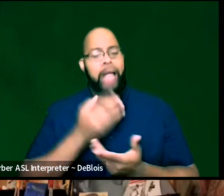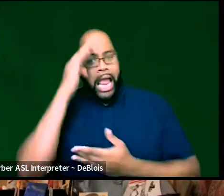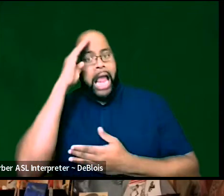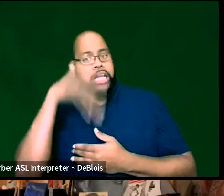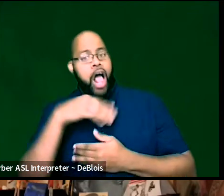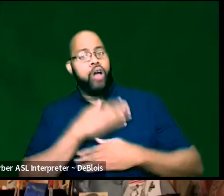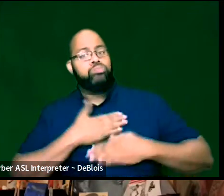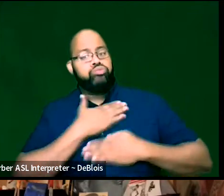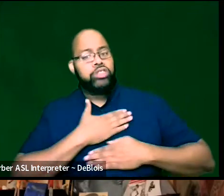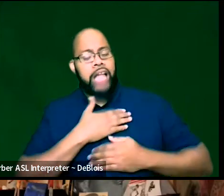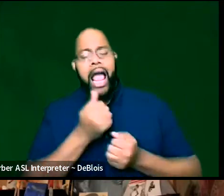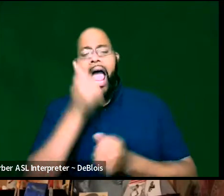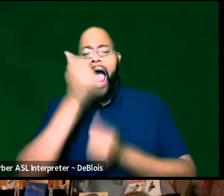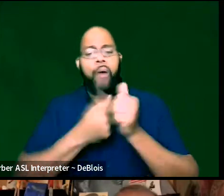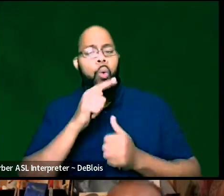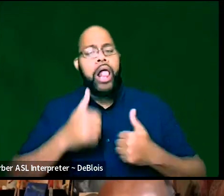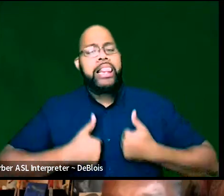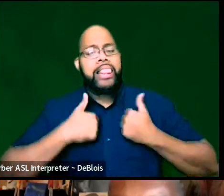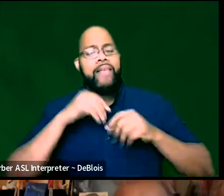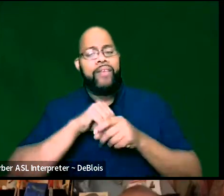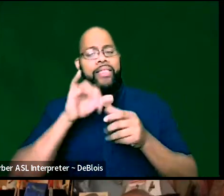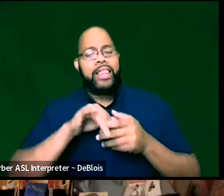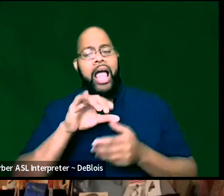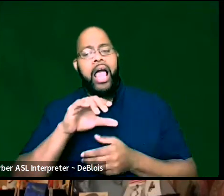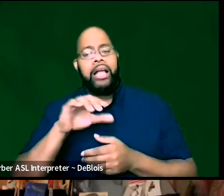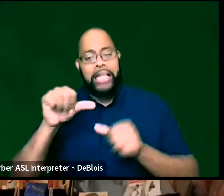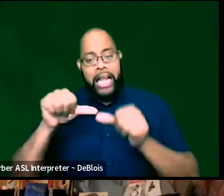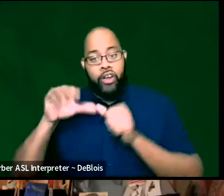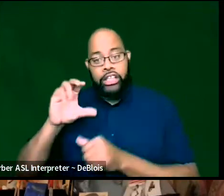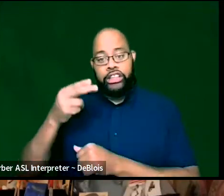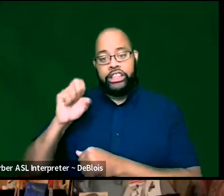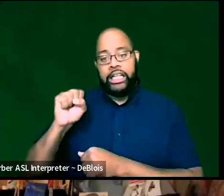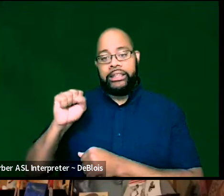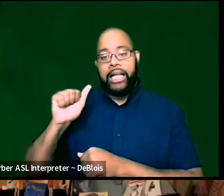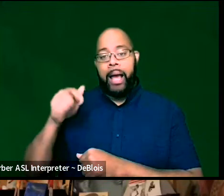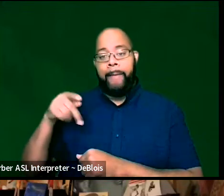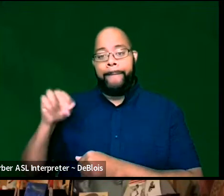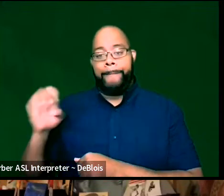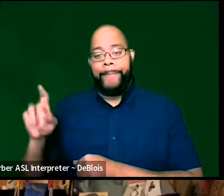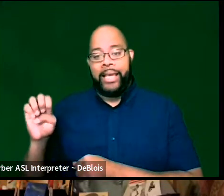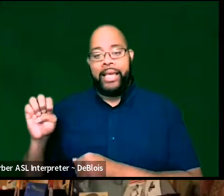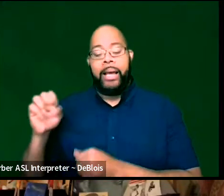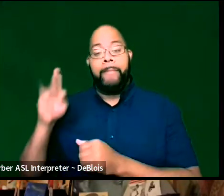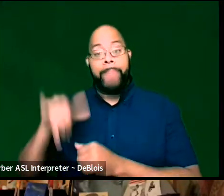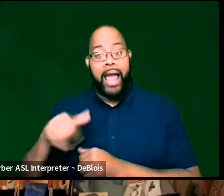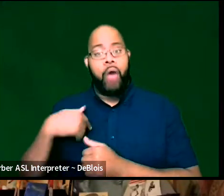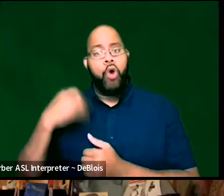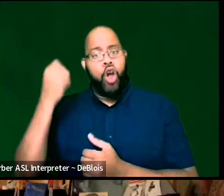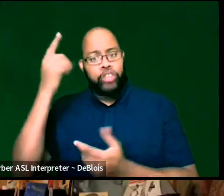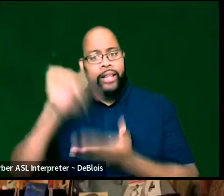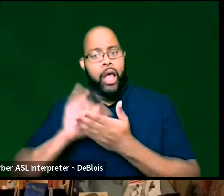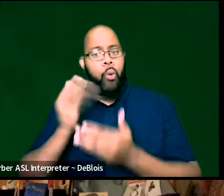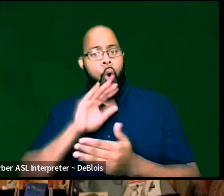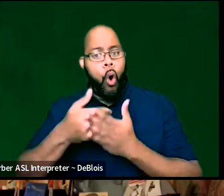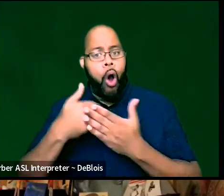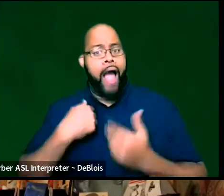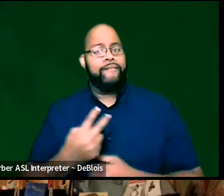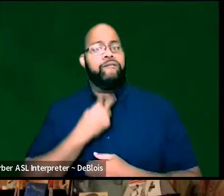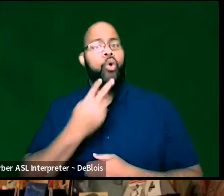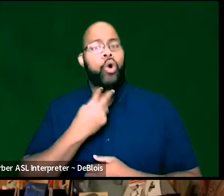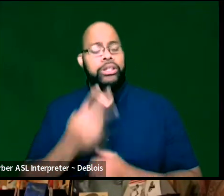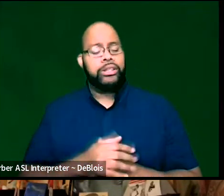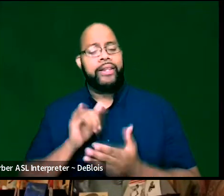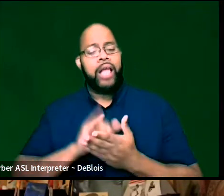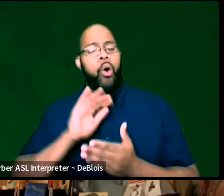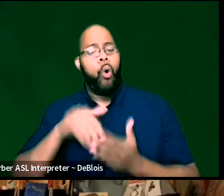and appreciate everyone who lives in the Chesapeake Bay, and also realize that we all have a voice, and